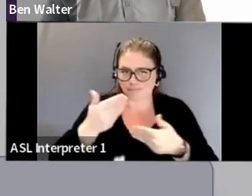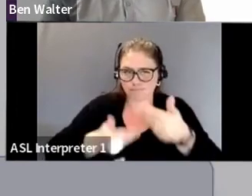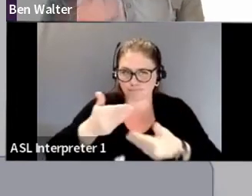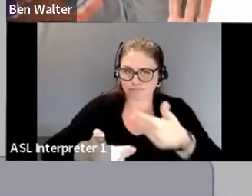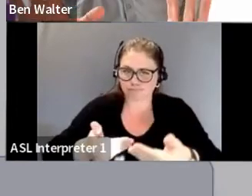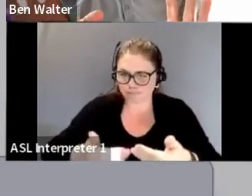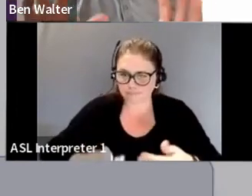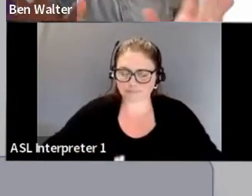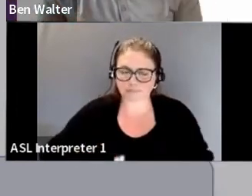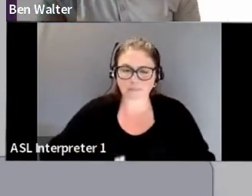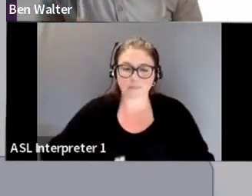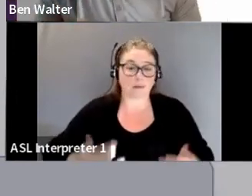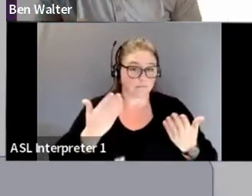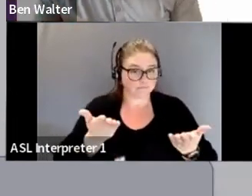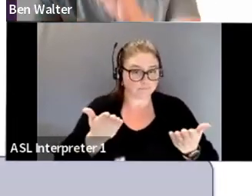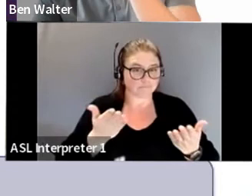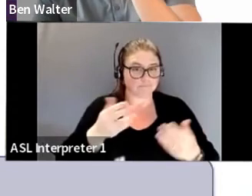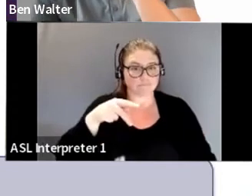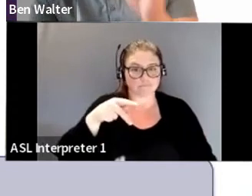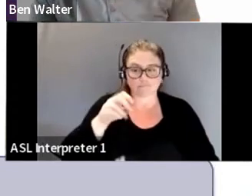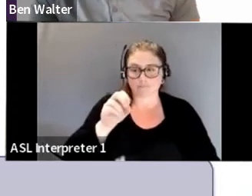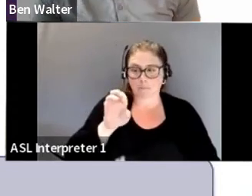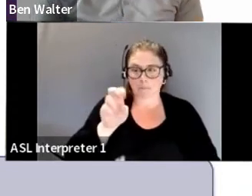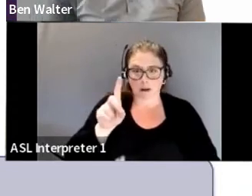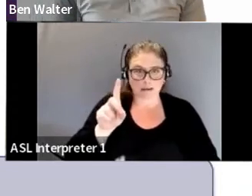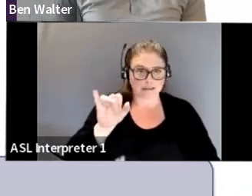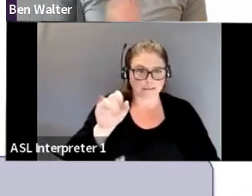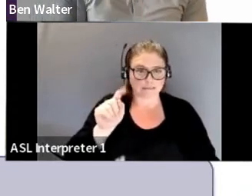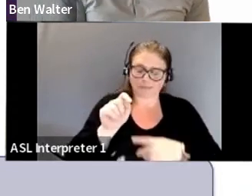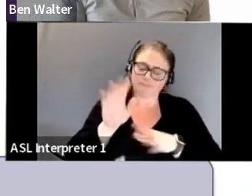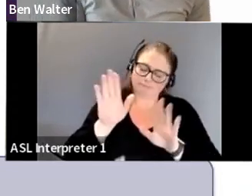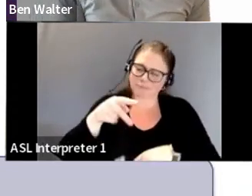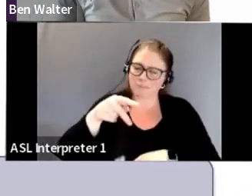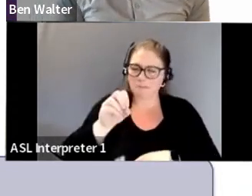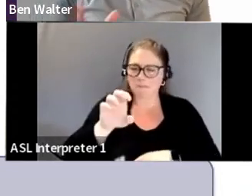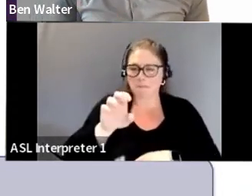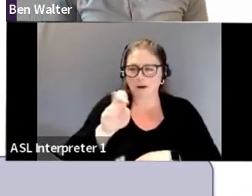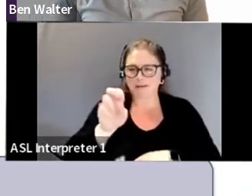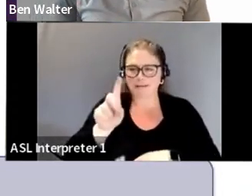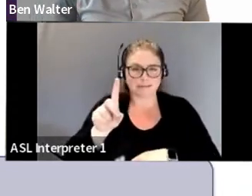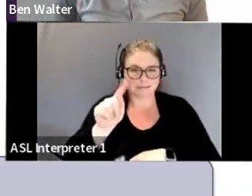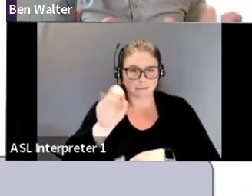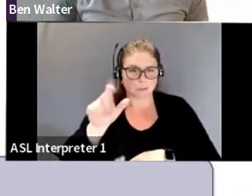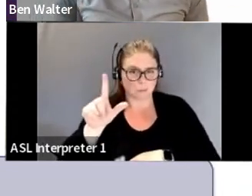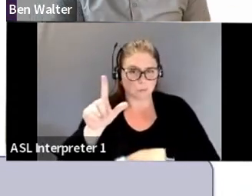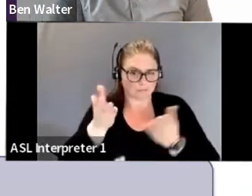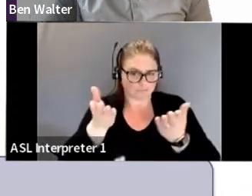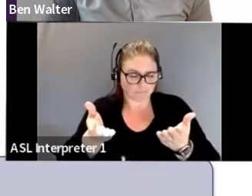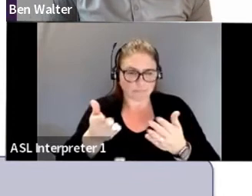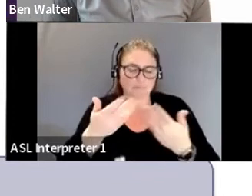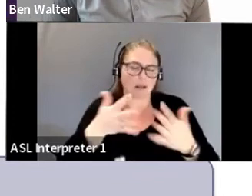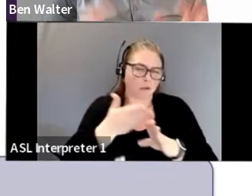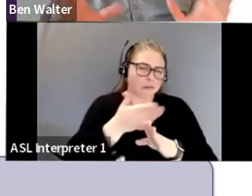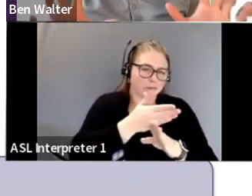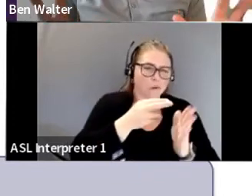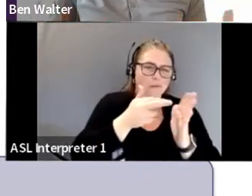Okay, so this is pocketed. As we can see, I have a pop-up when I log in. But I've already built my account, right? So I've signed in, built my business